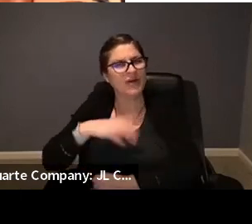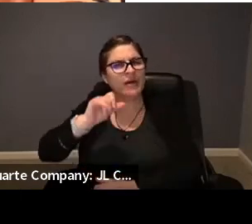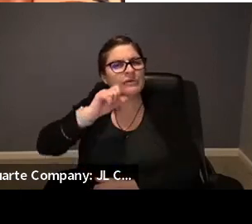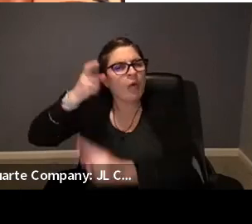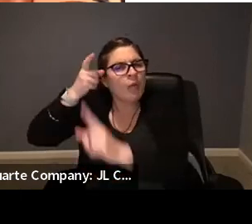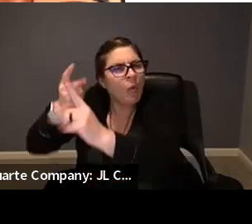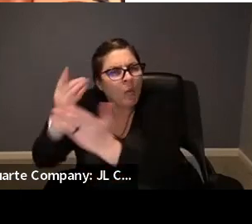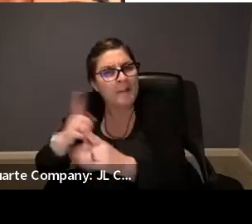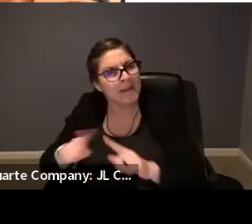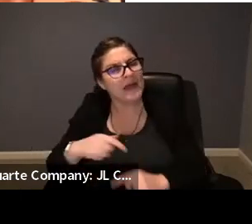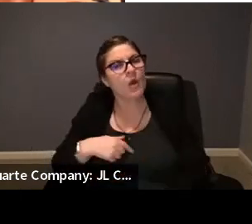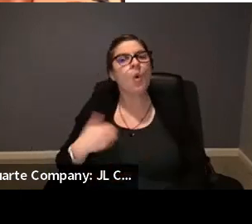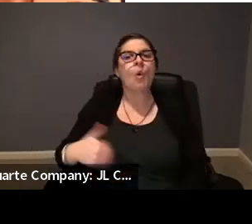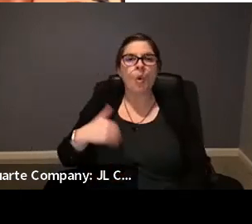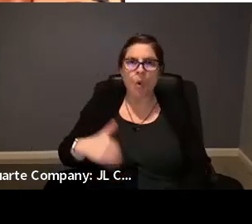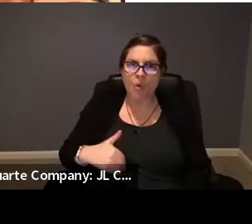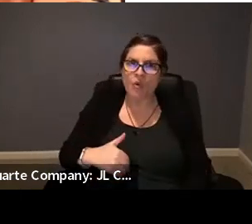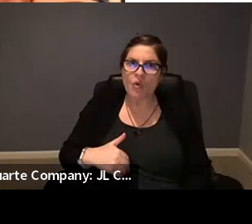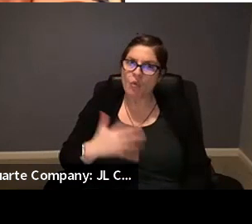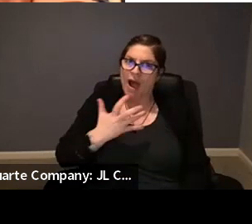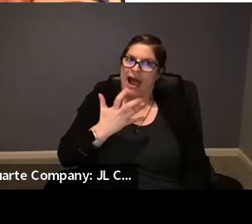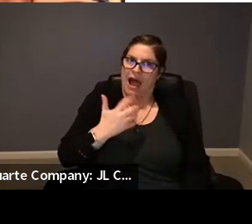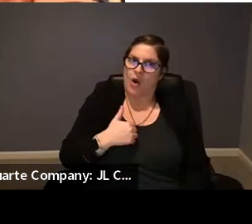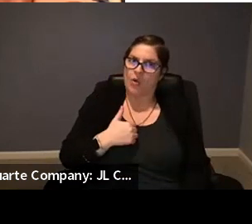was what happened. You know, instead of, you know,